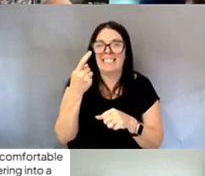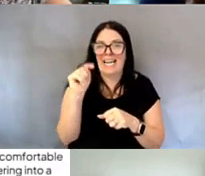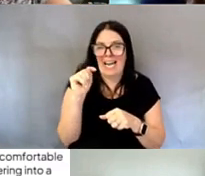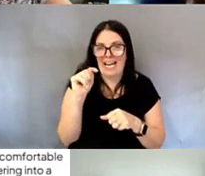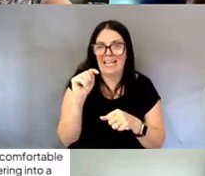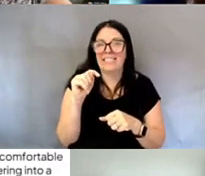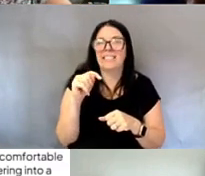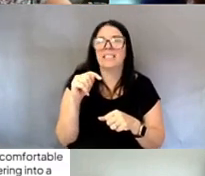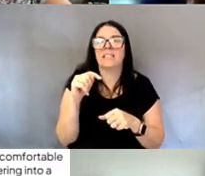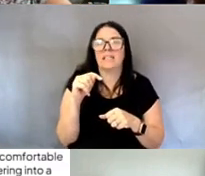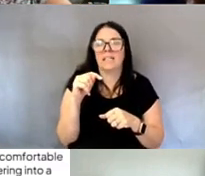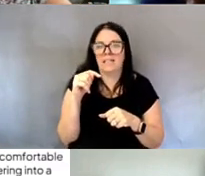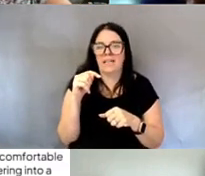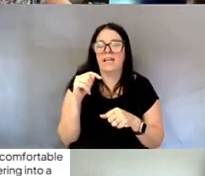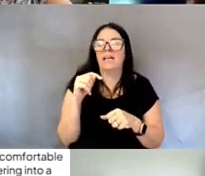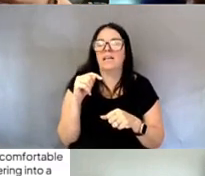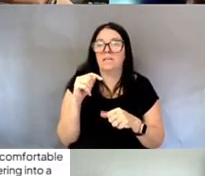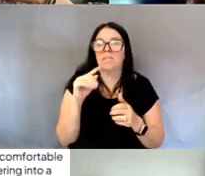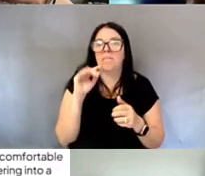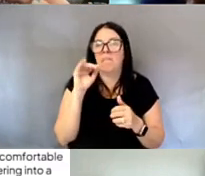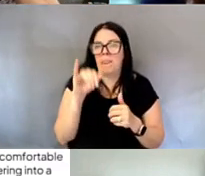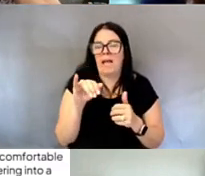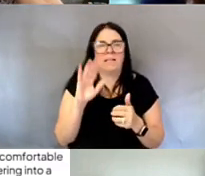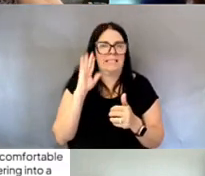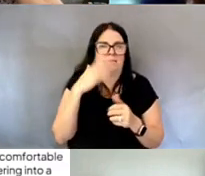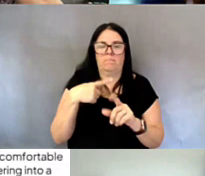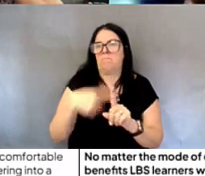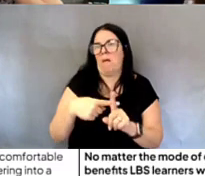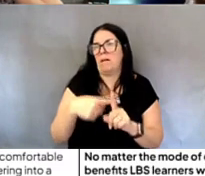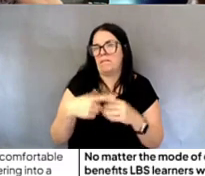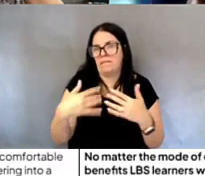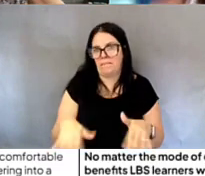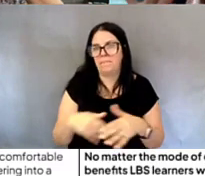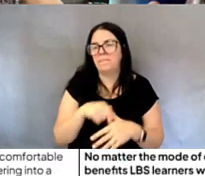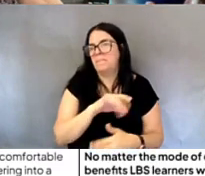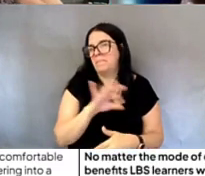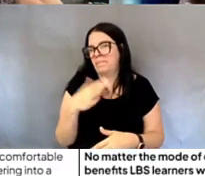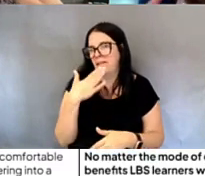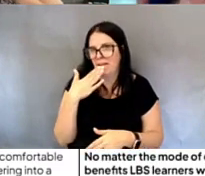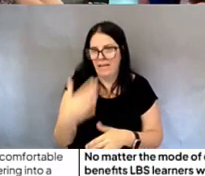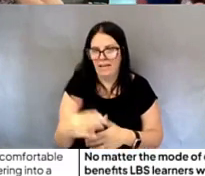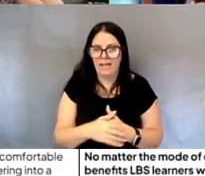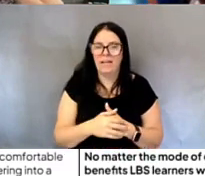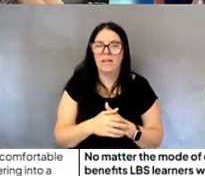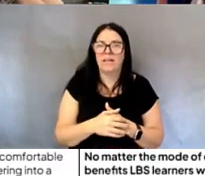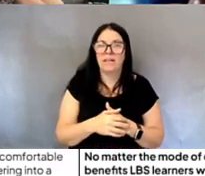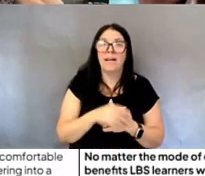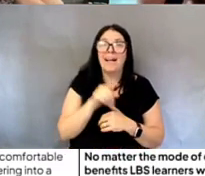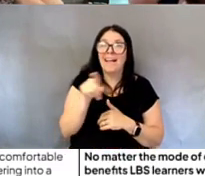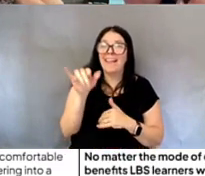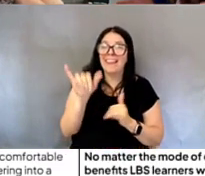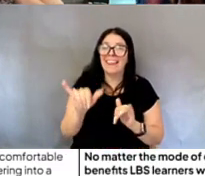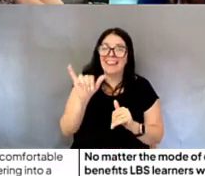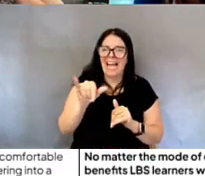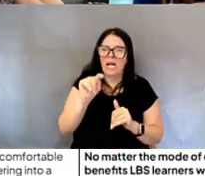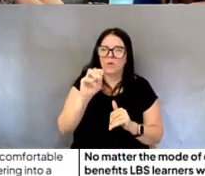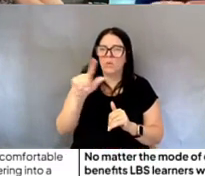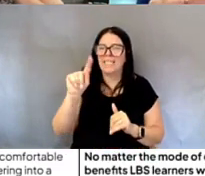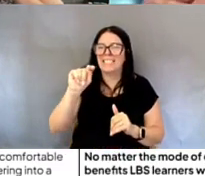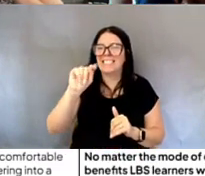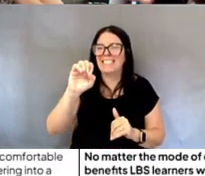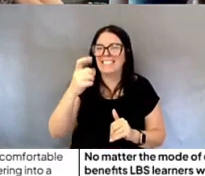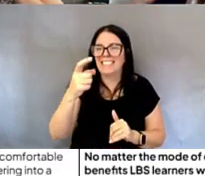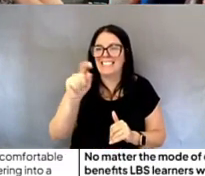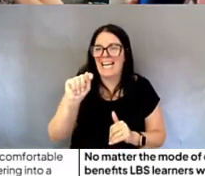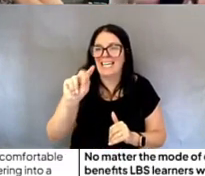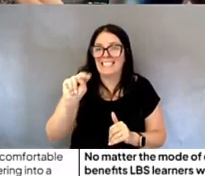had a very positive and immense response to that. Thank you. So that tool, that Text Now app that Smita just